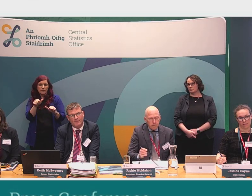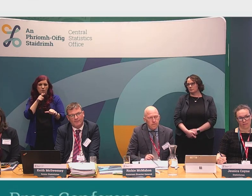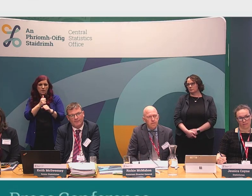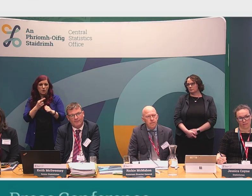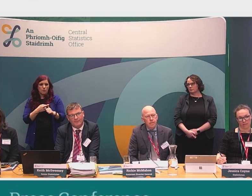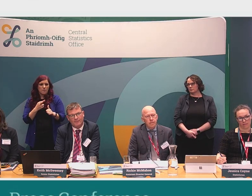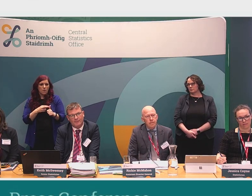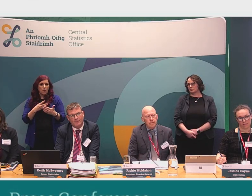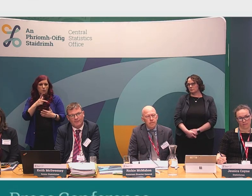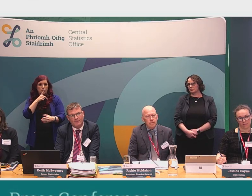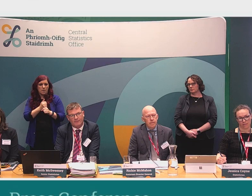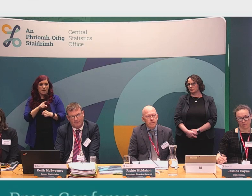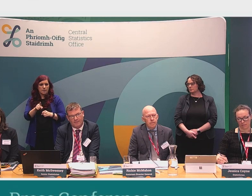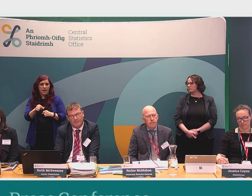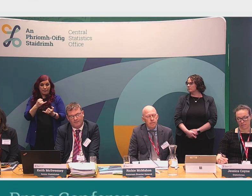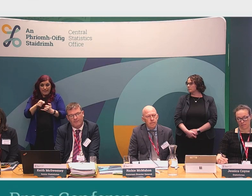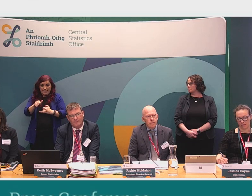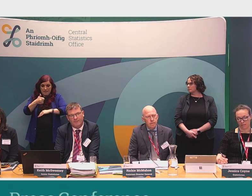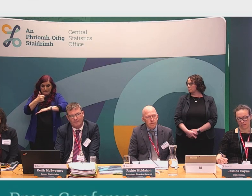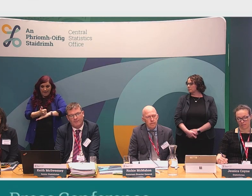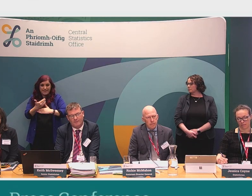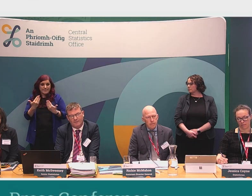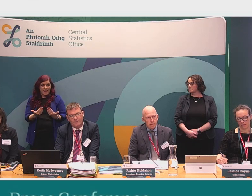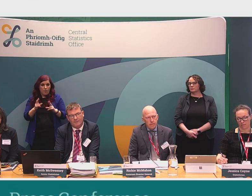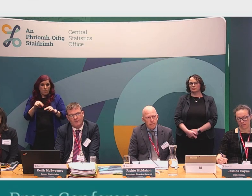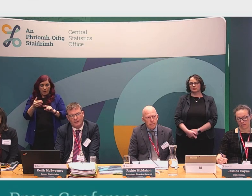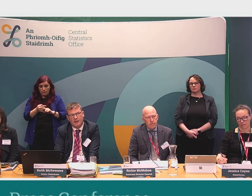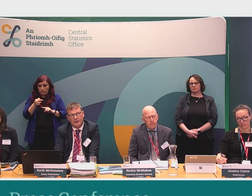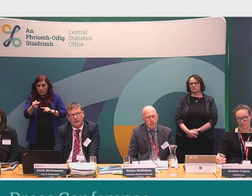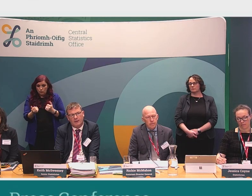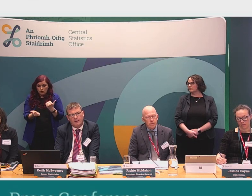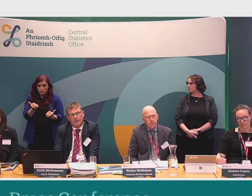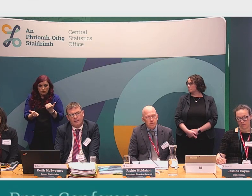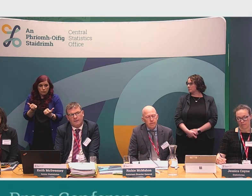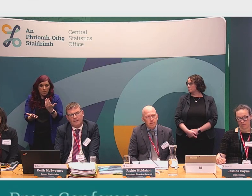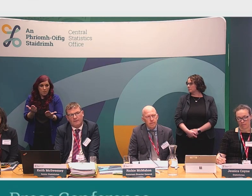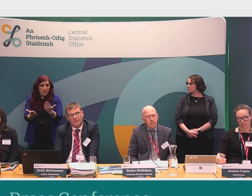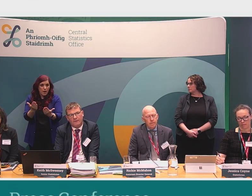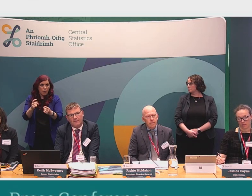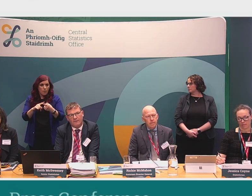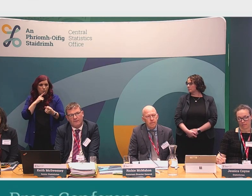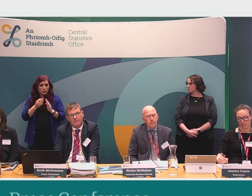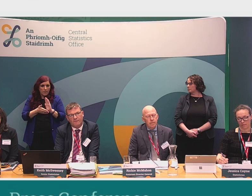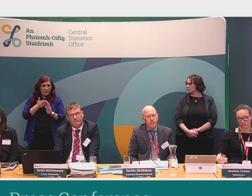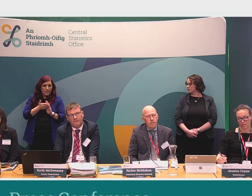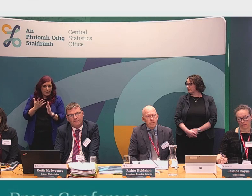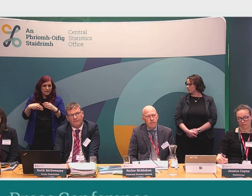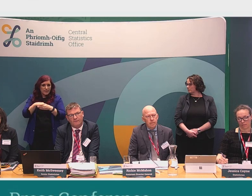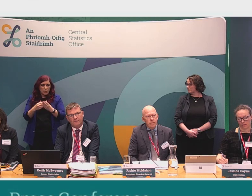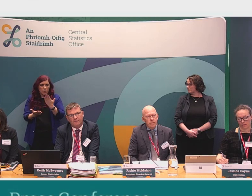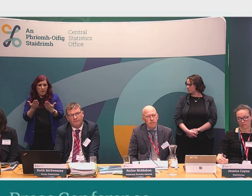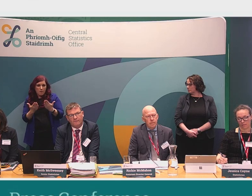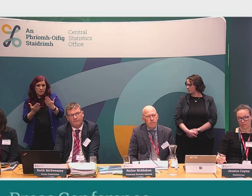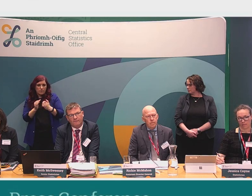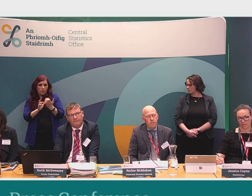of its baseline, so we're now starting from our baseline, but you've built in some comparisons across age, but